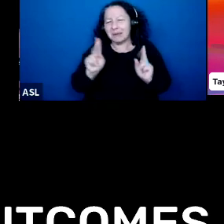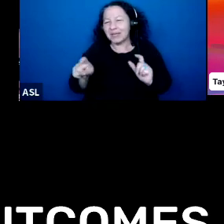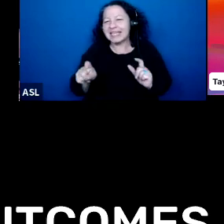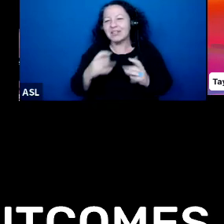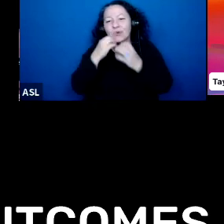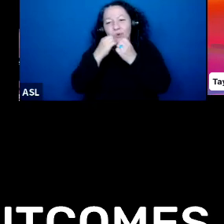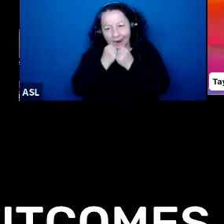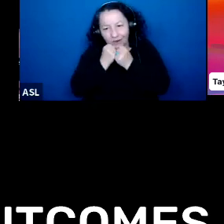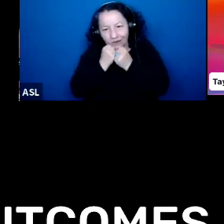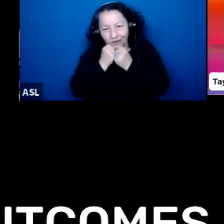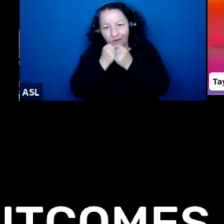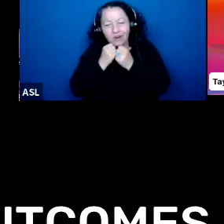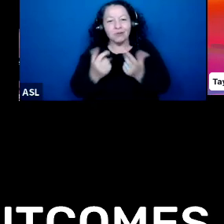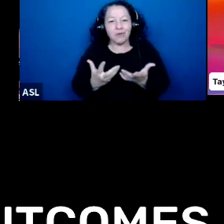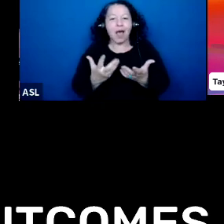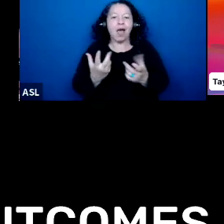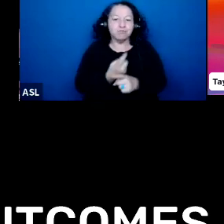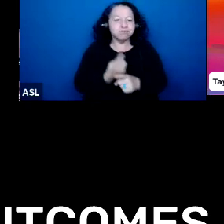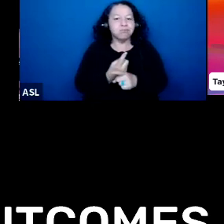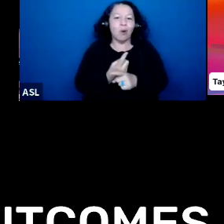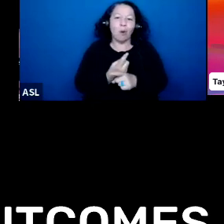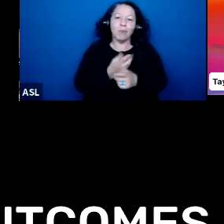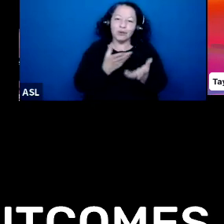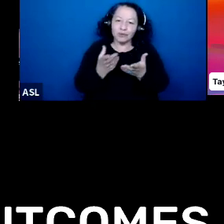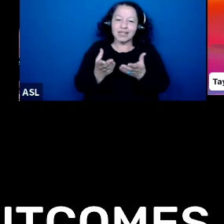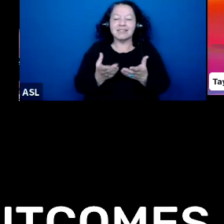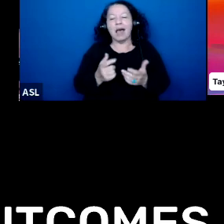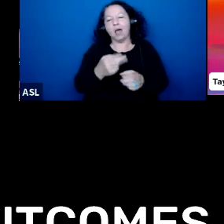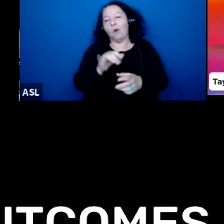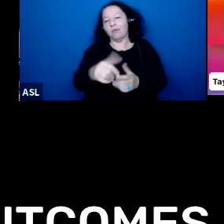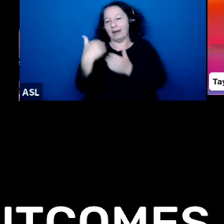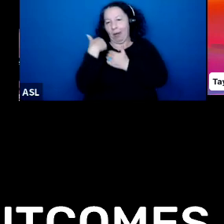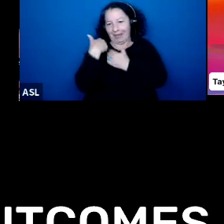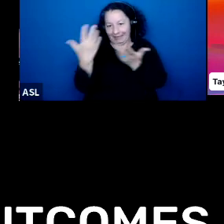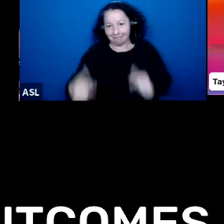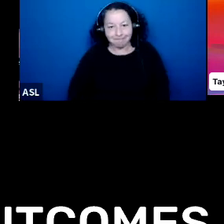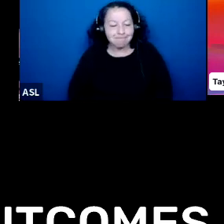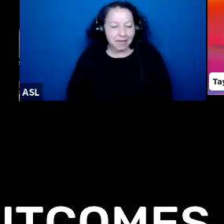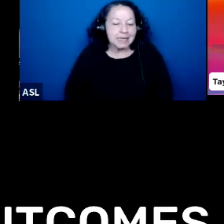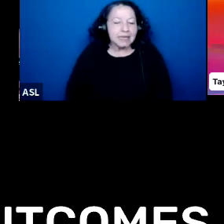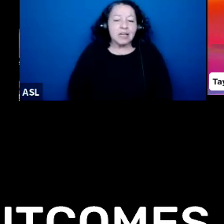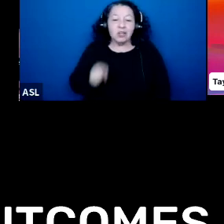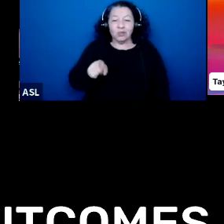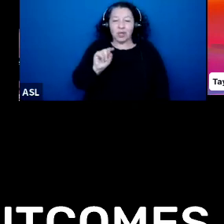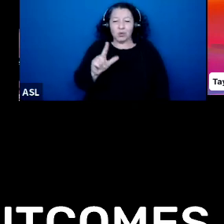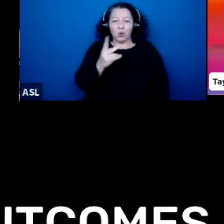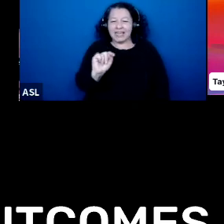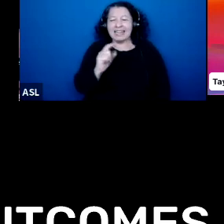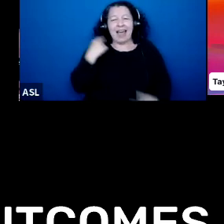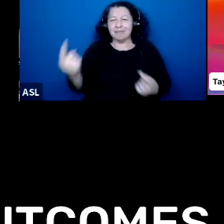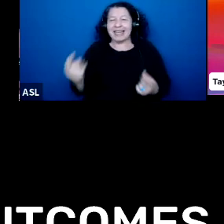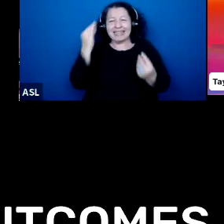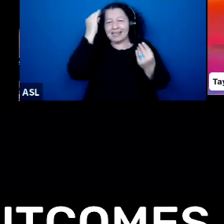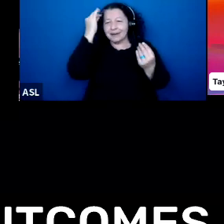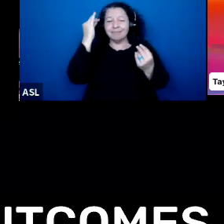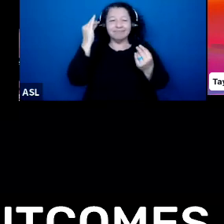be able to do the work. And it's what I like to call accountability. So this toolkit was something